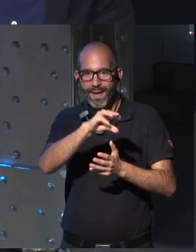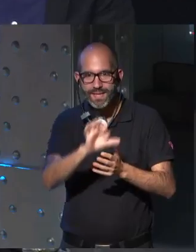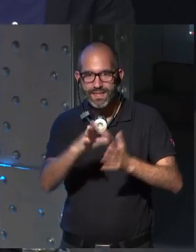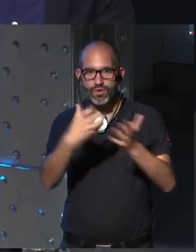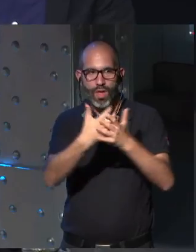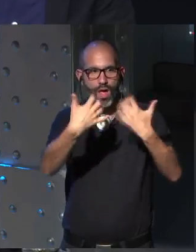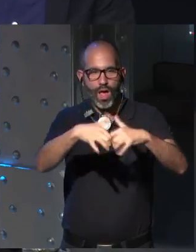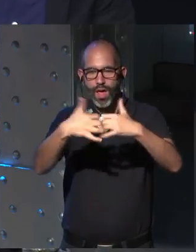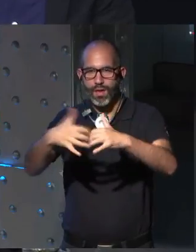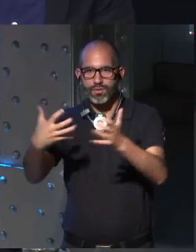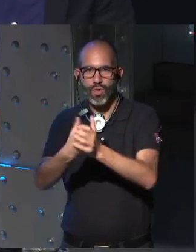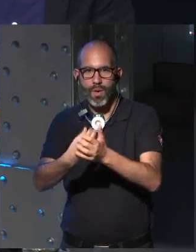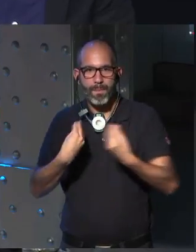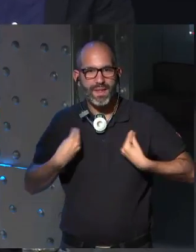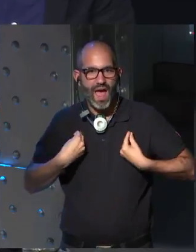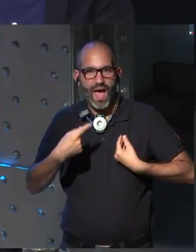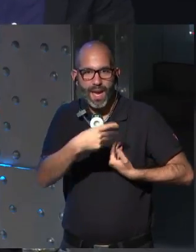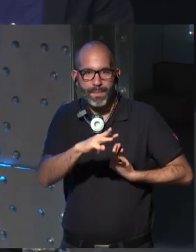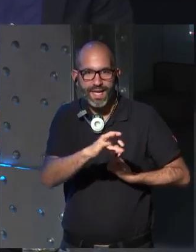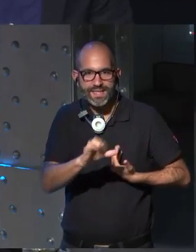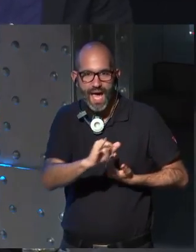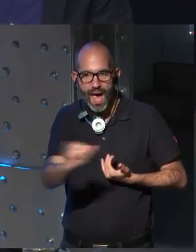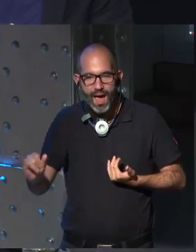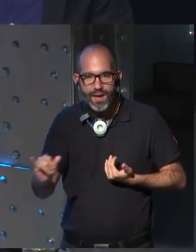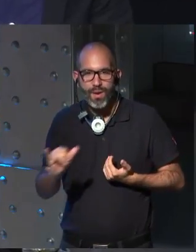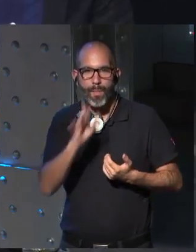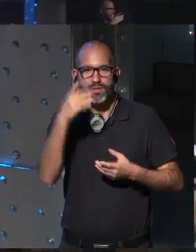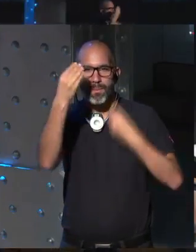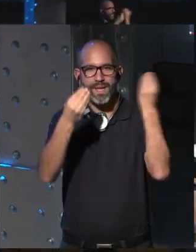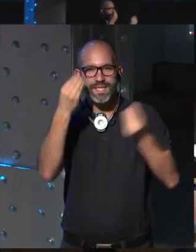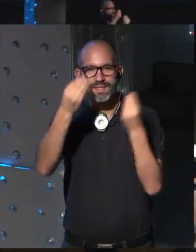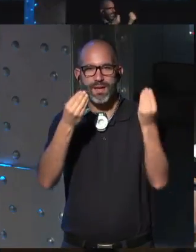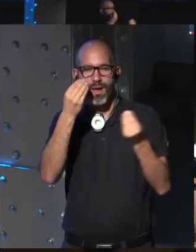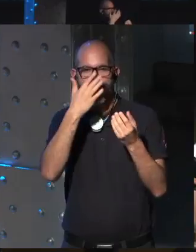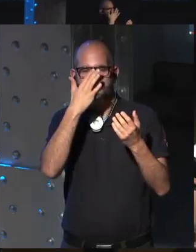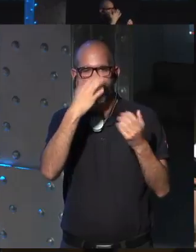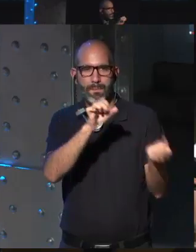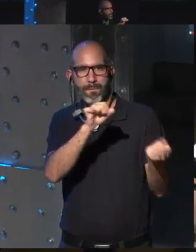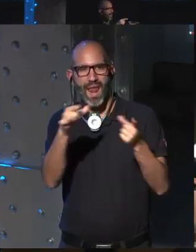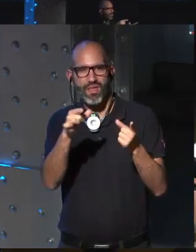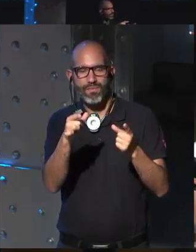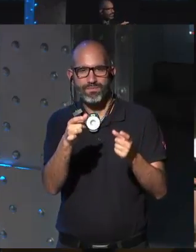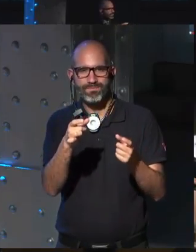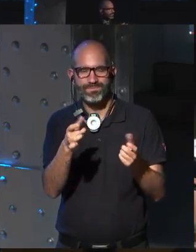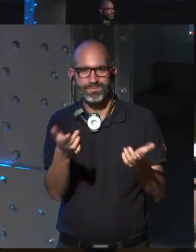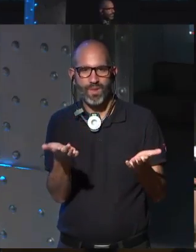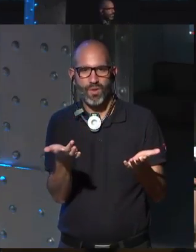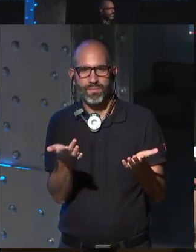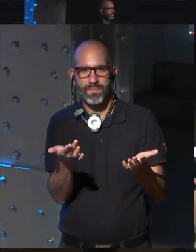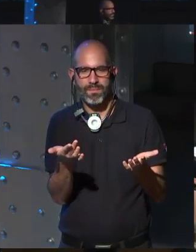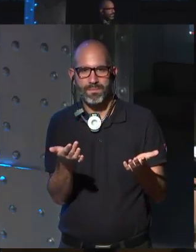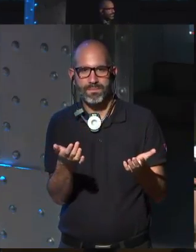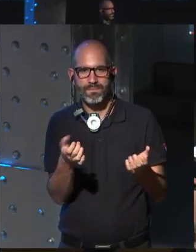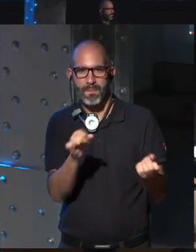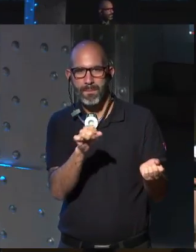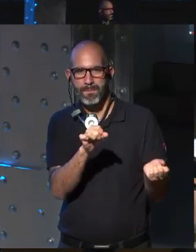maybe this is kind of like the sounds of music, where it's just something that's affecting us in ways we don't even think about, and actually affecting the way